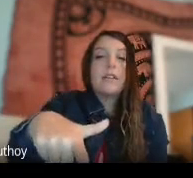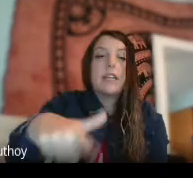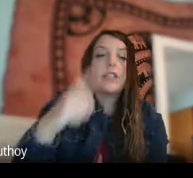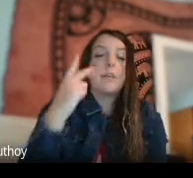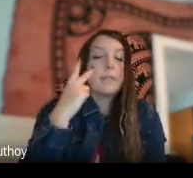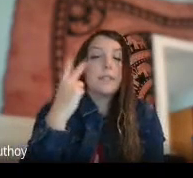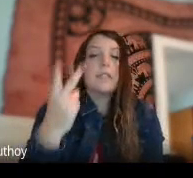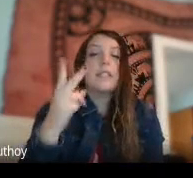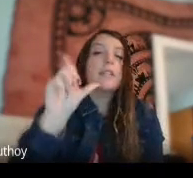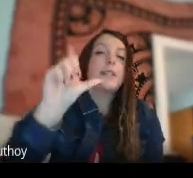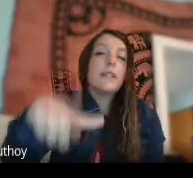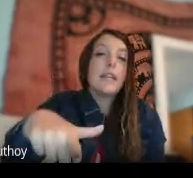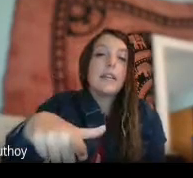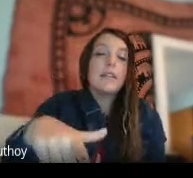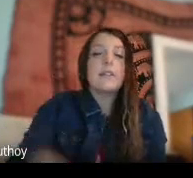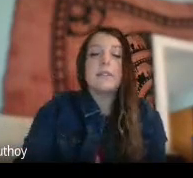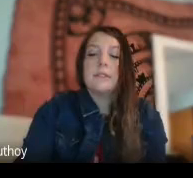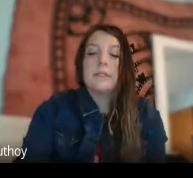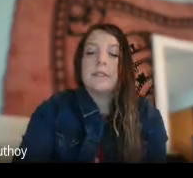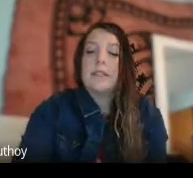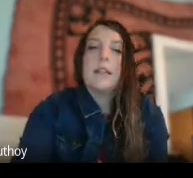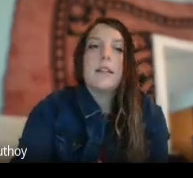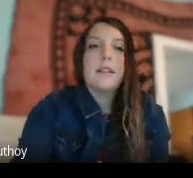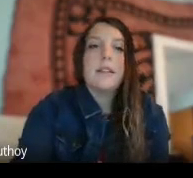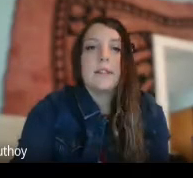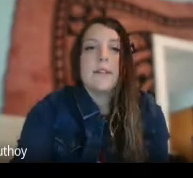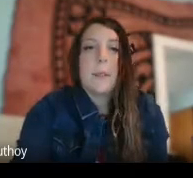later with your L hand shape. So see you later.